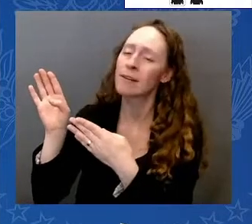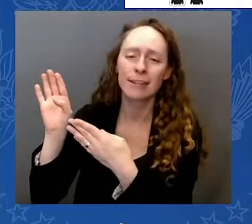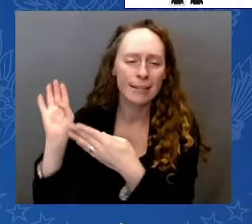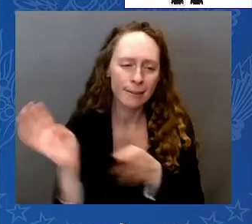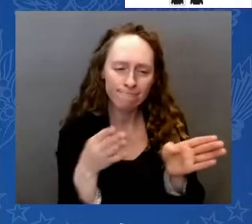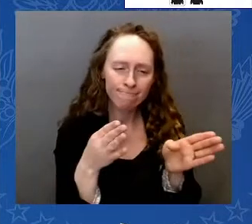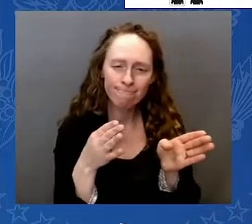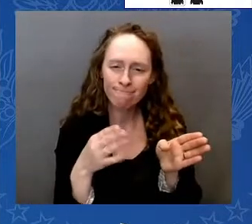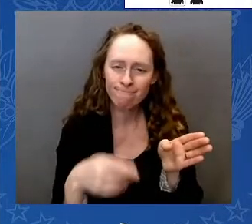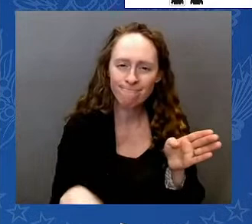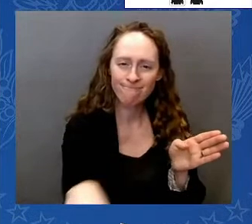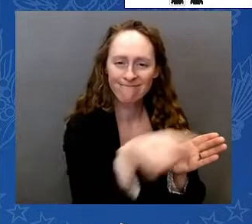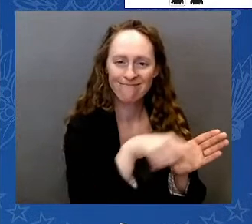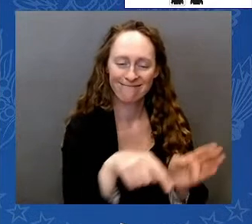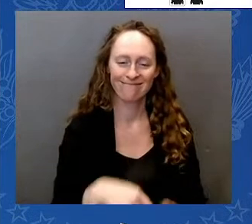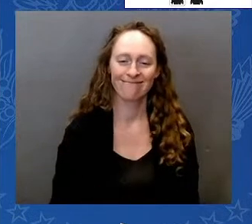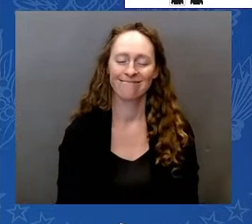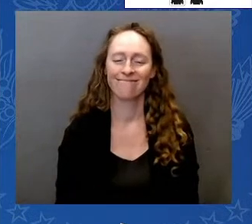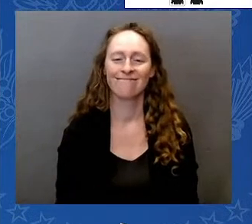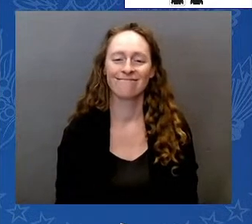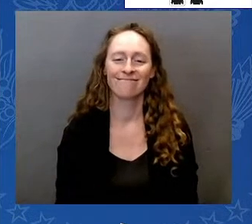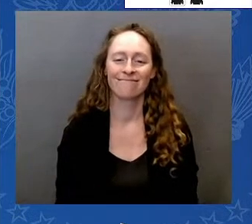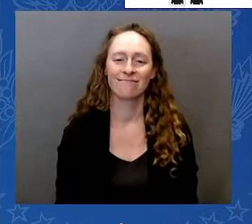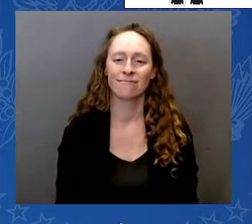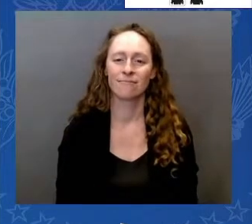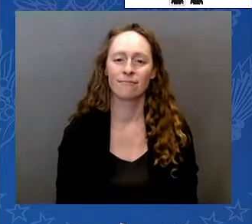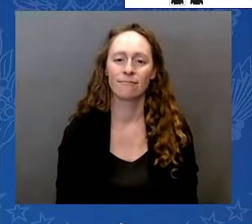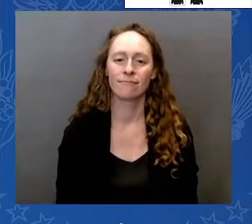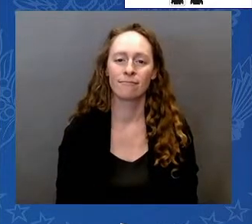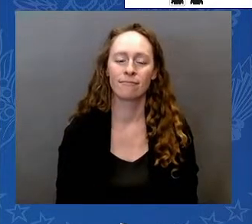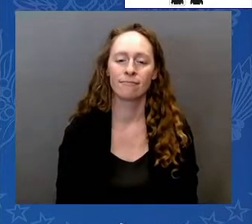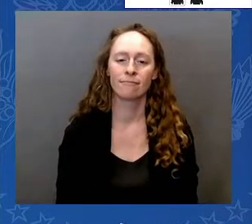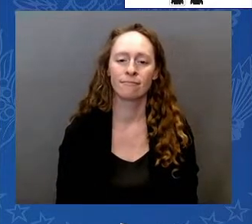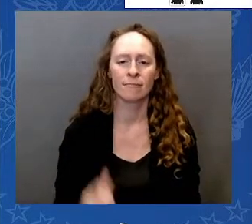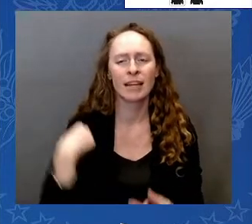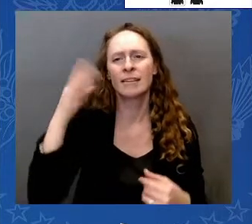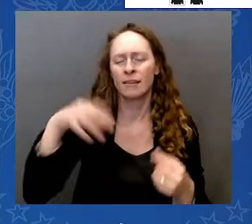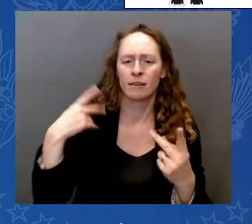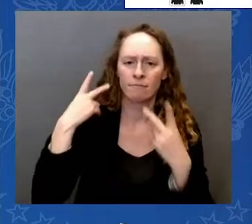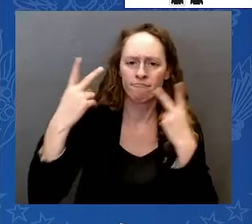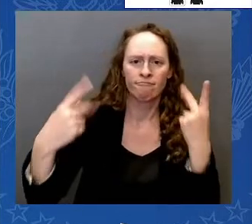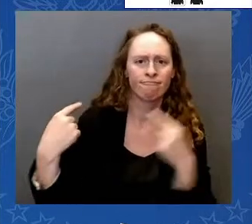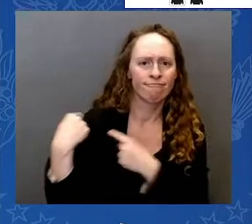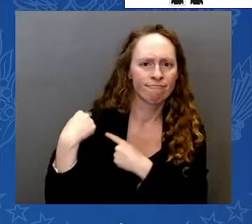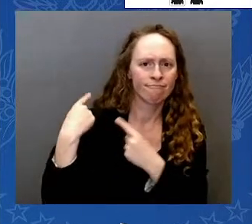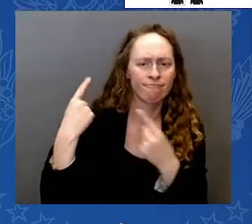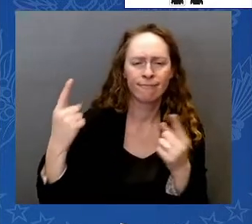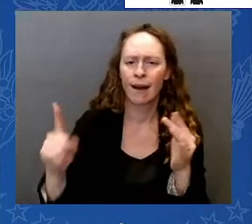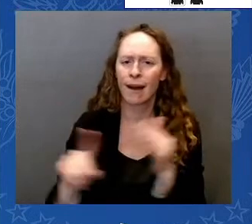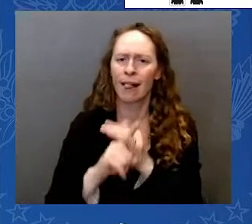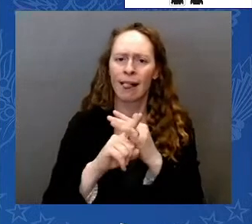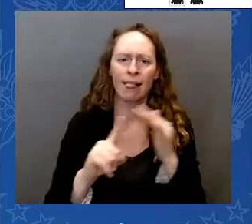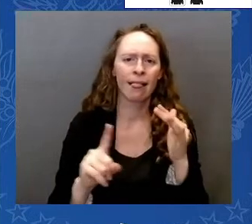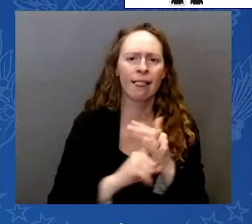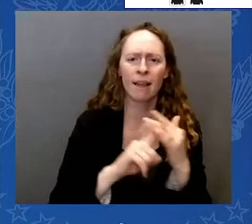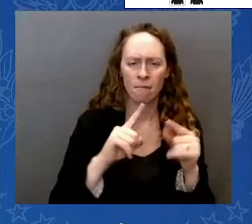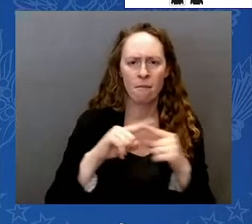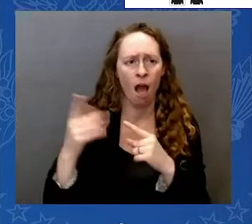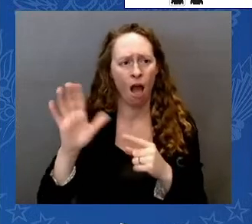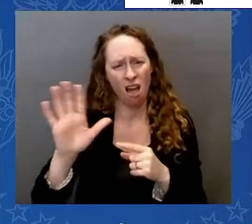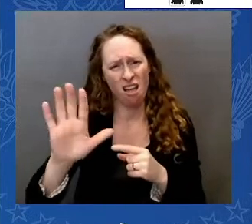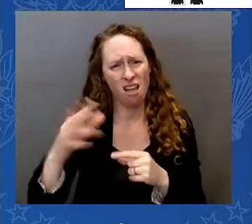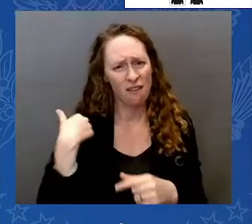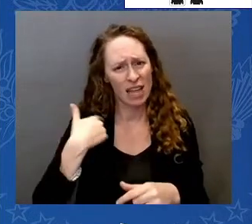difficult challenges in our history. We're making real progress. Helping folks just a little bit more and giving them a little bit more breathing